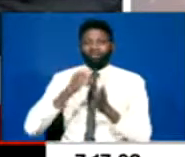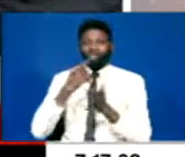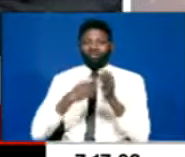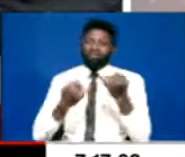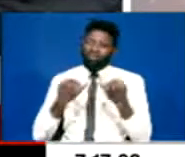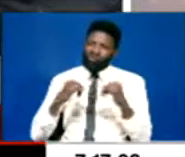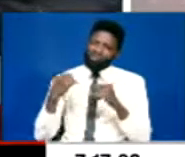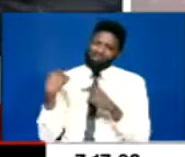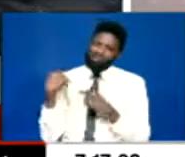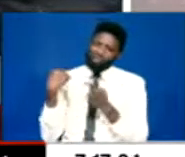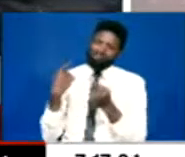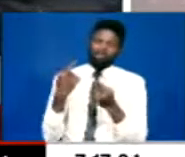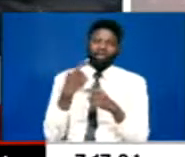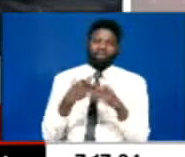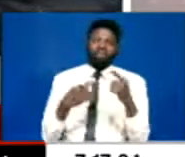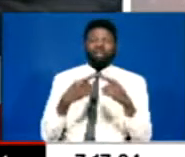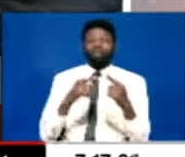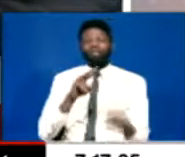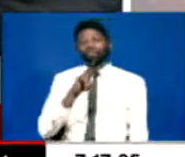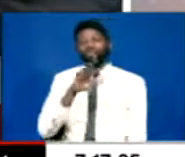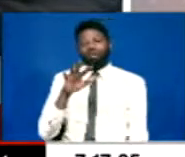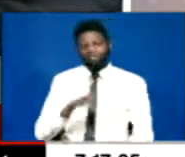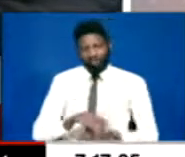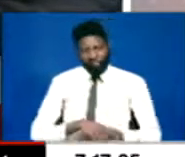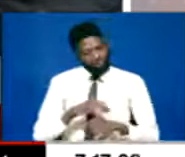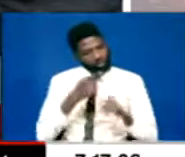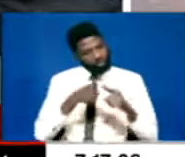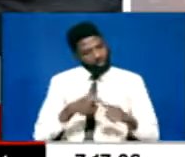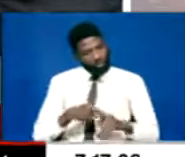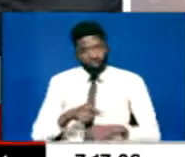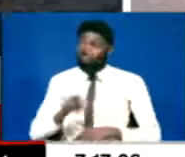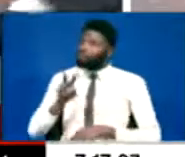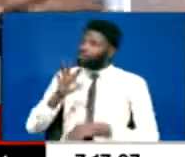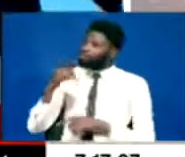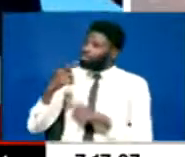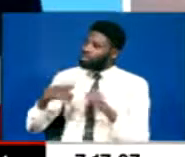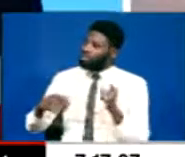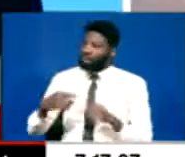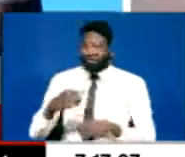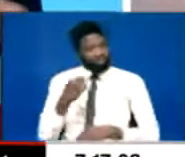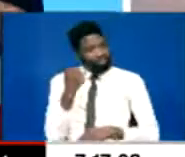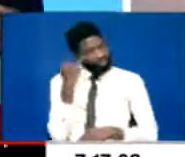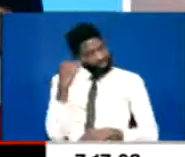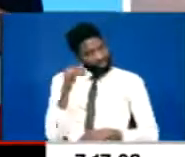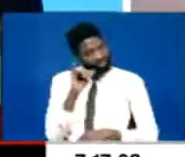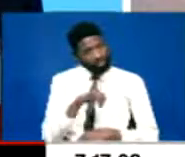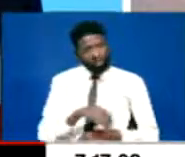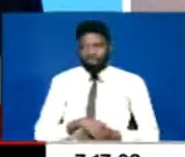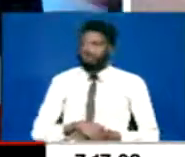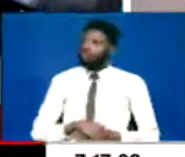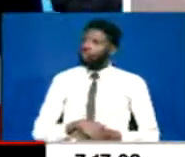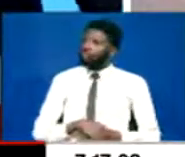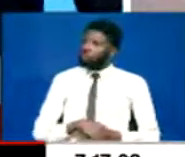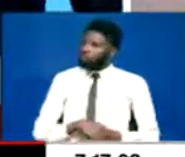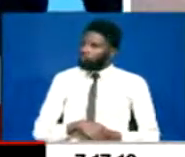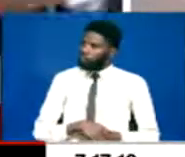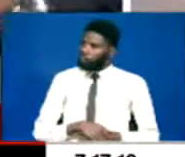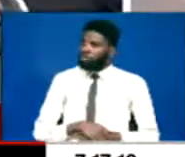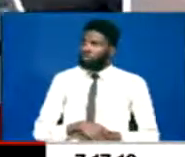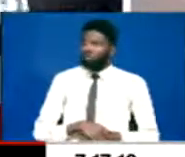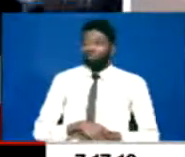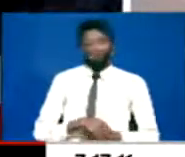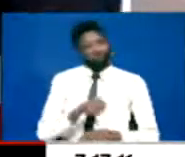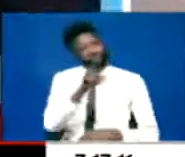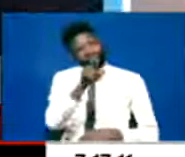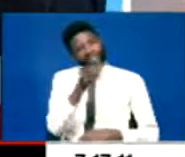years, cumulatively. 25 years. Imagine that. Right. Quite an interesting one. 25 years. What about you, Kenya? It is